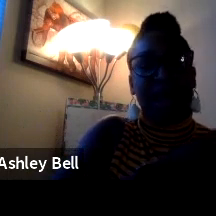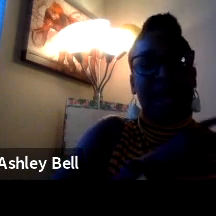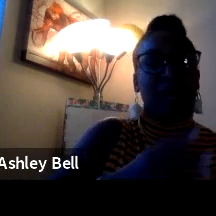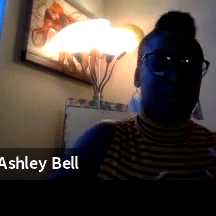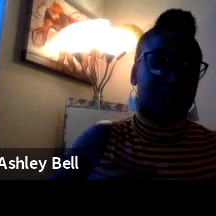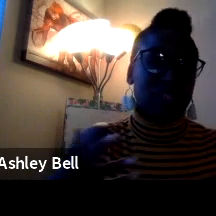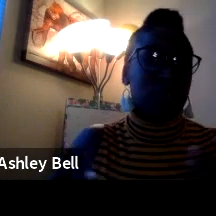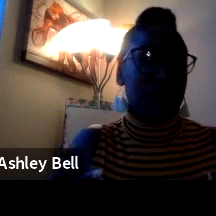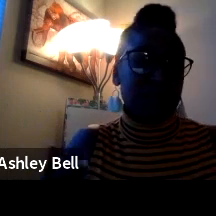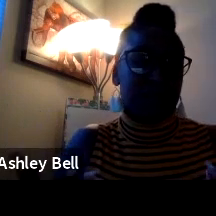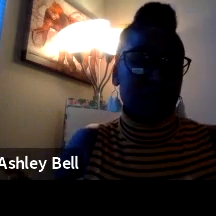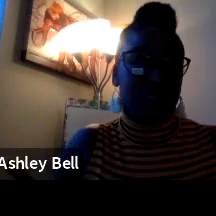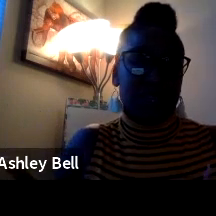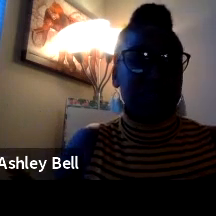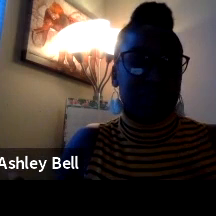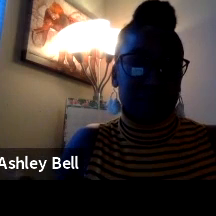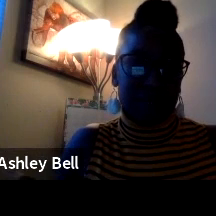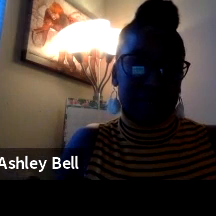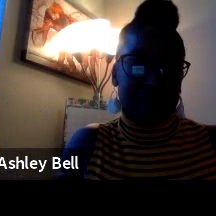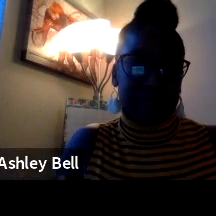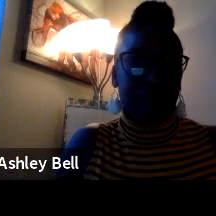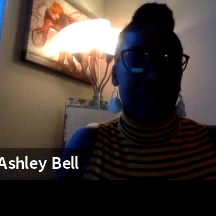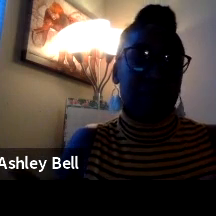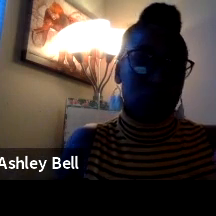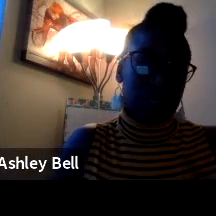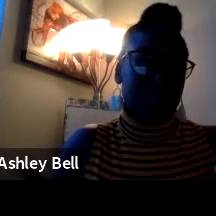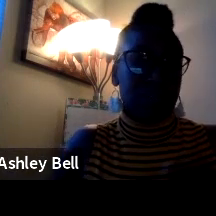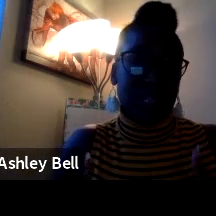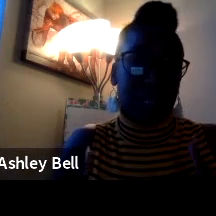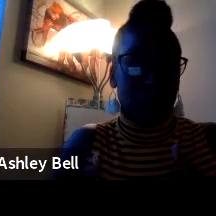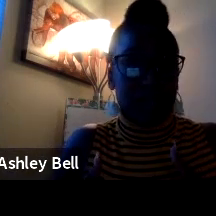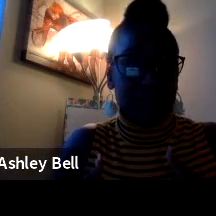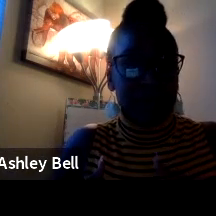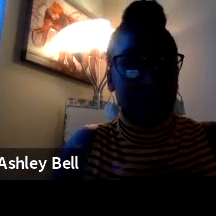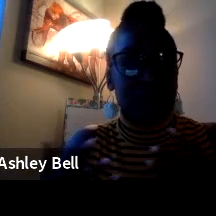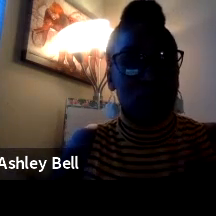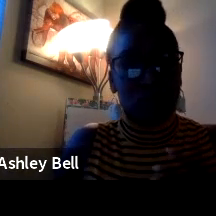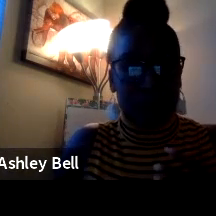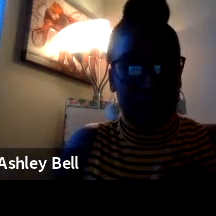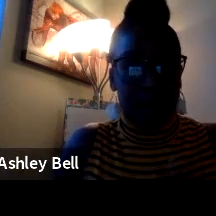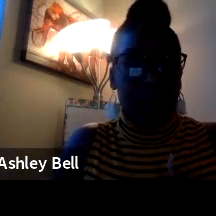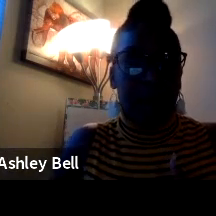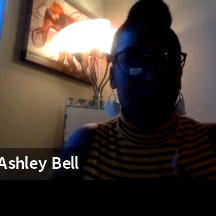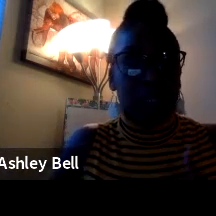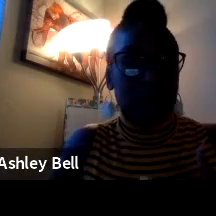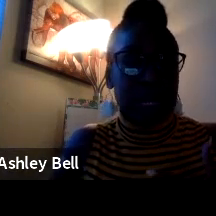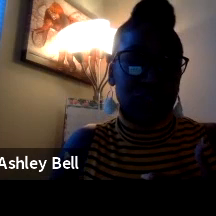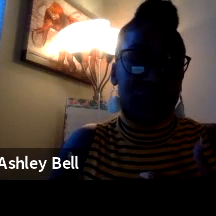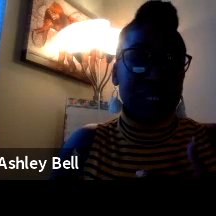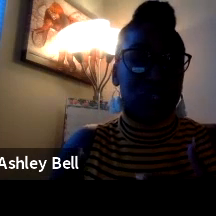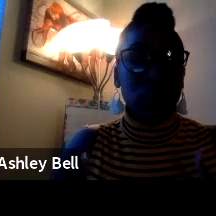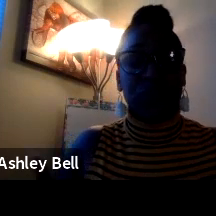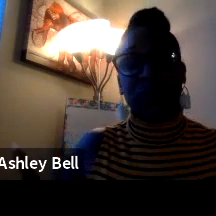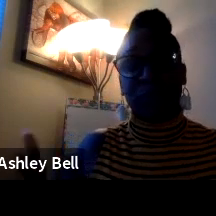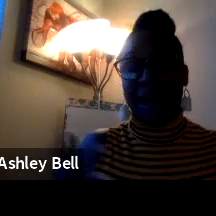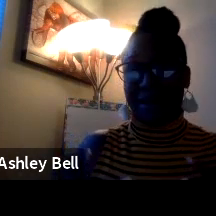And it helps them to just process some of the different experiences and emotions that they're dealing with. Movement also allows you to be